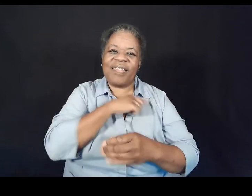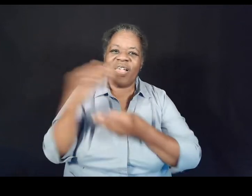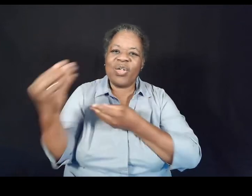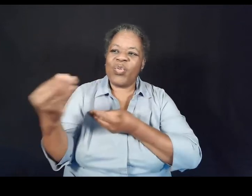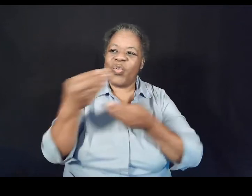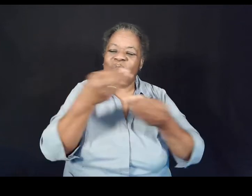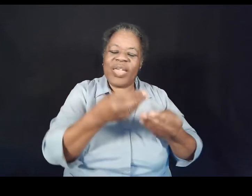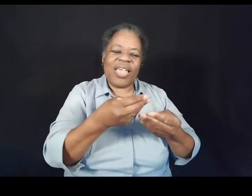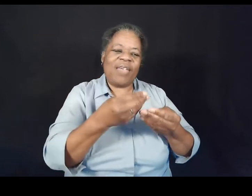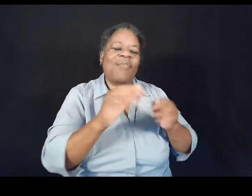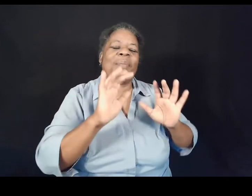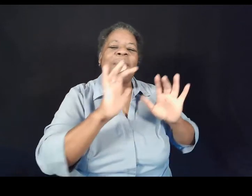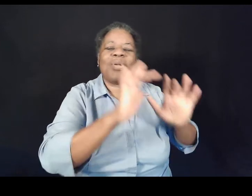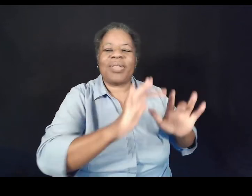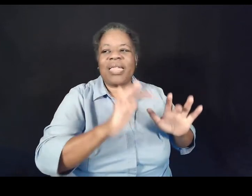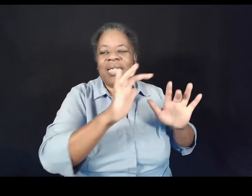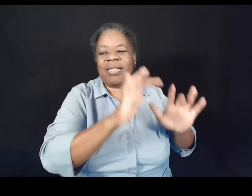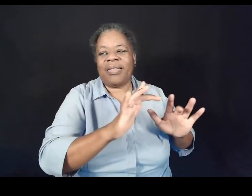deeds of mercy.